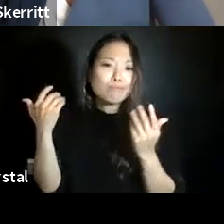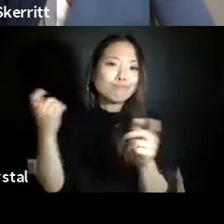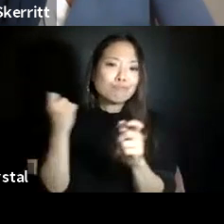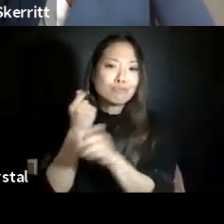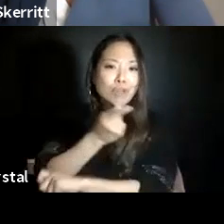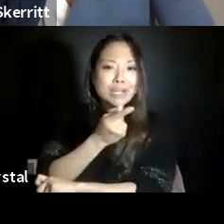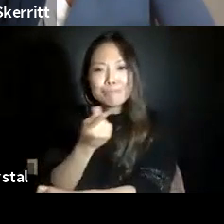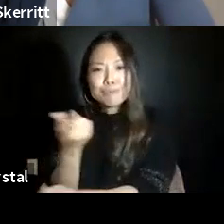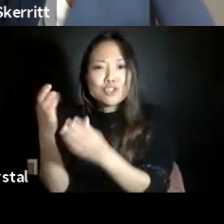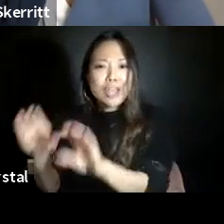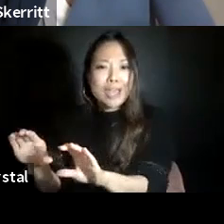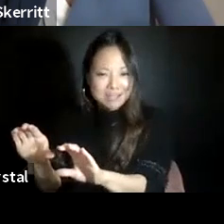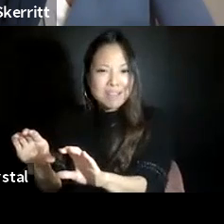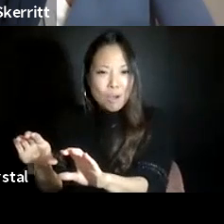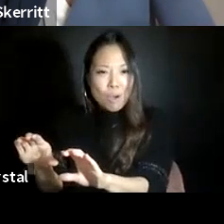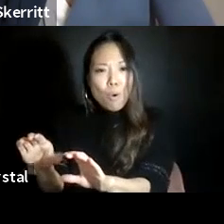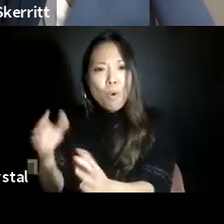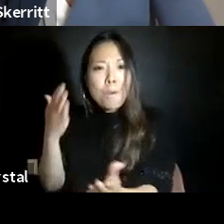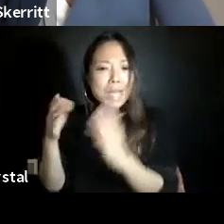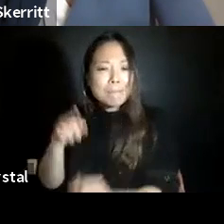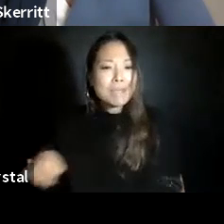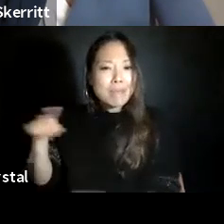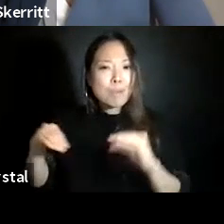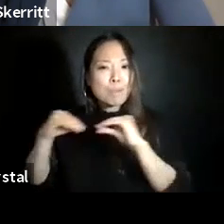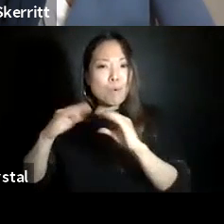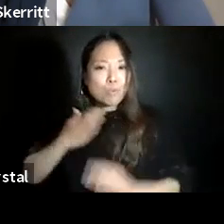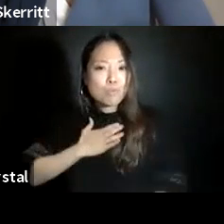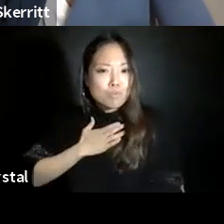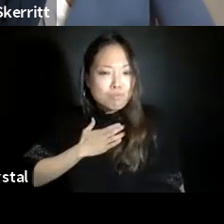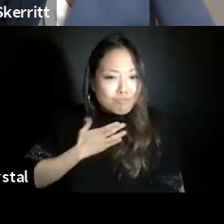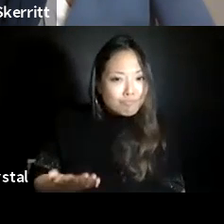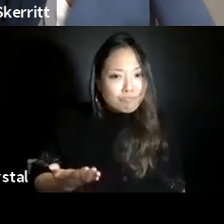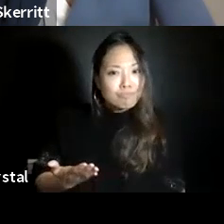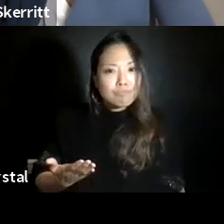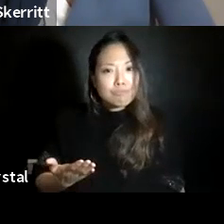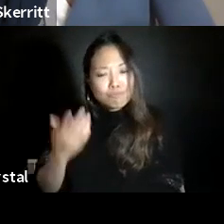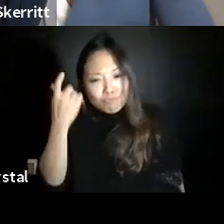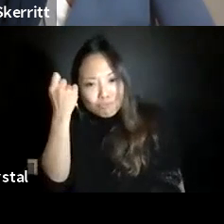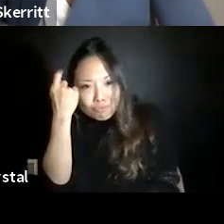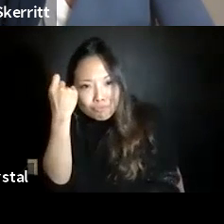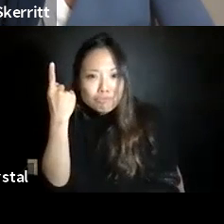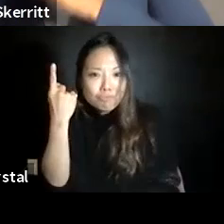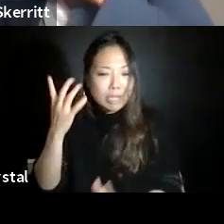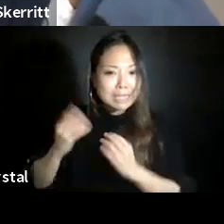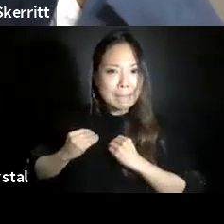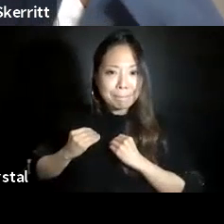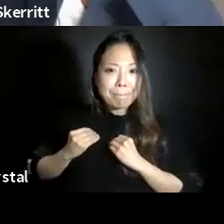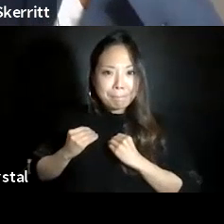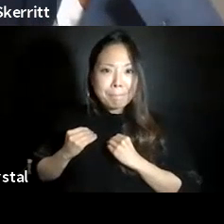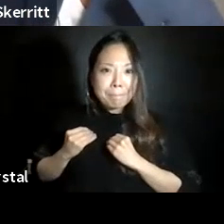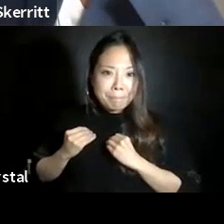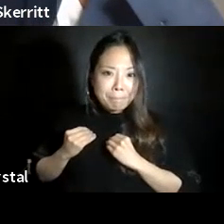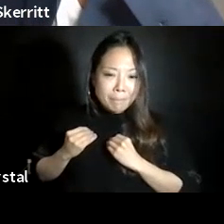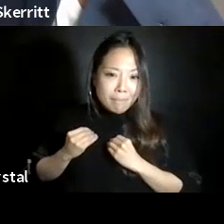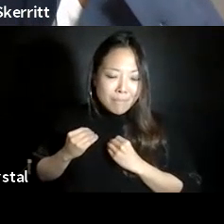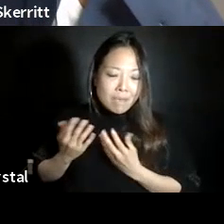it might be easier for the community to bear all of it.